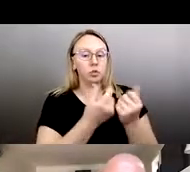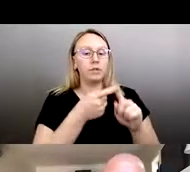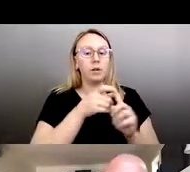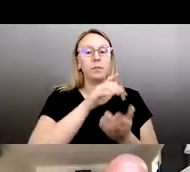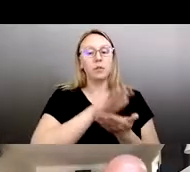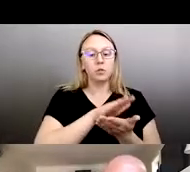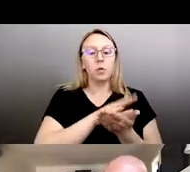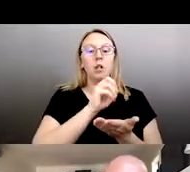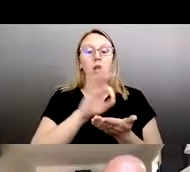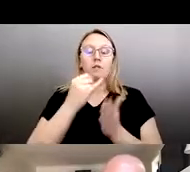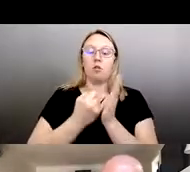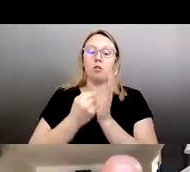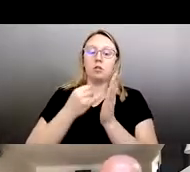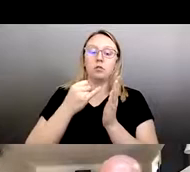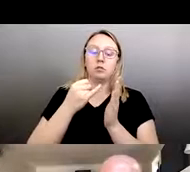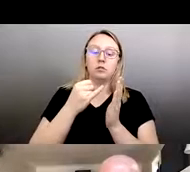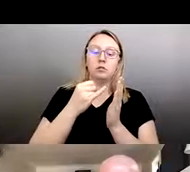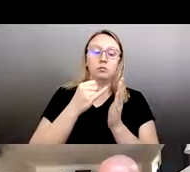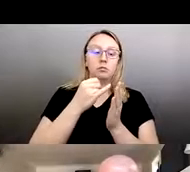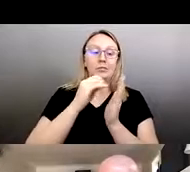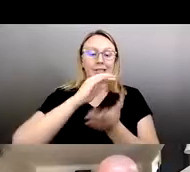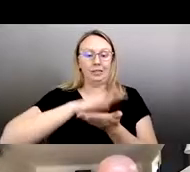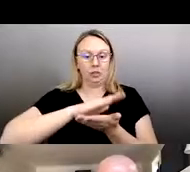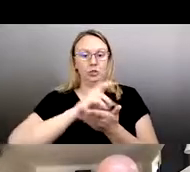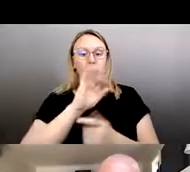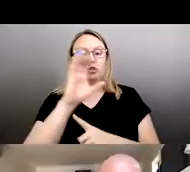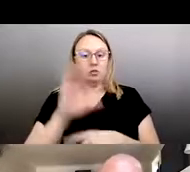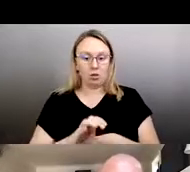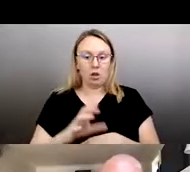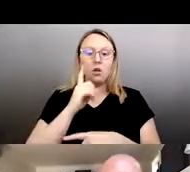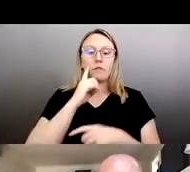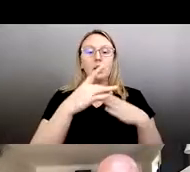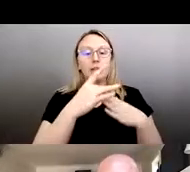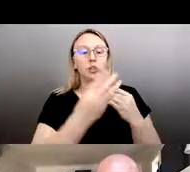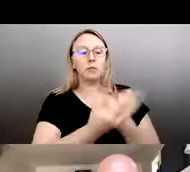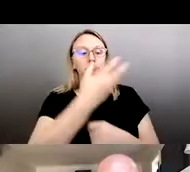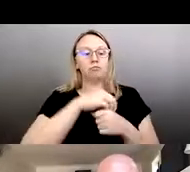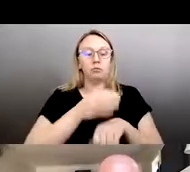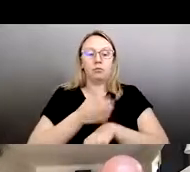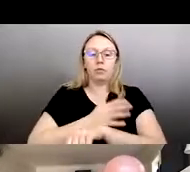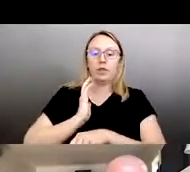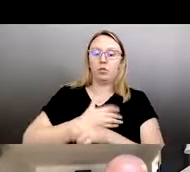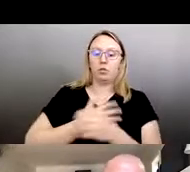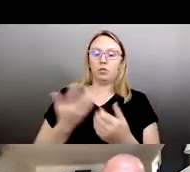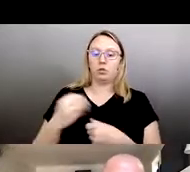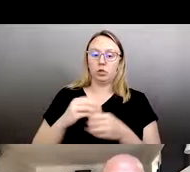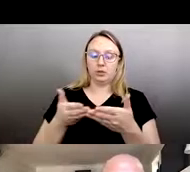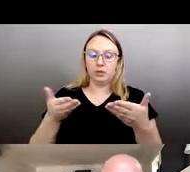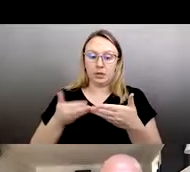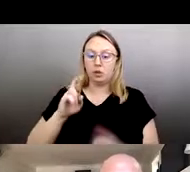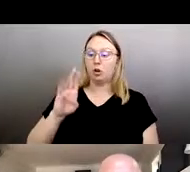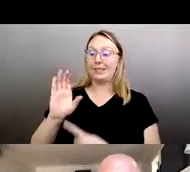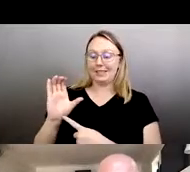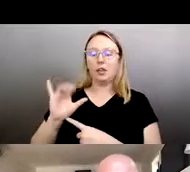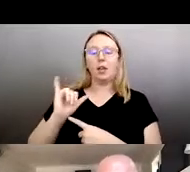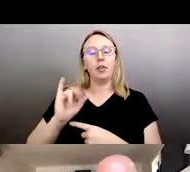Chicago for their leadership in improving our community and making our school a more inclusive space. The RBSC, as I call the Roger Brown Study